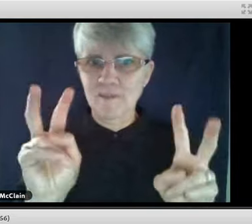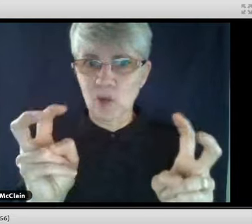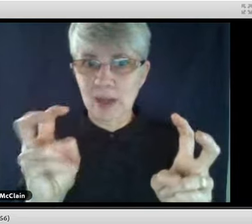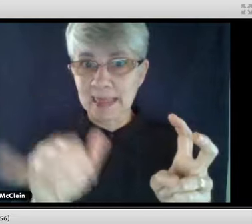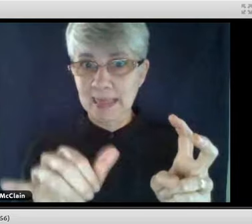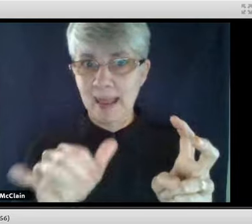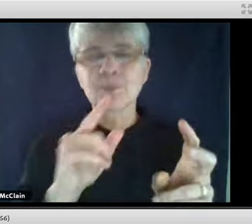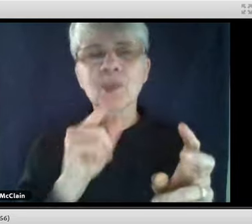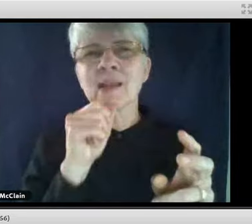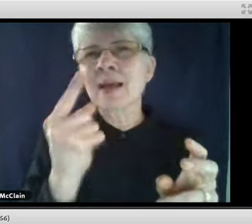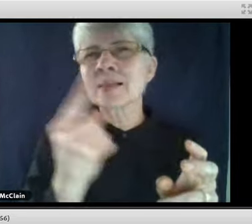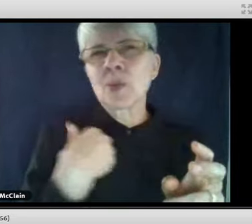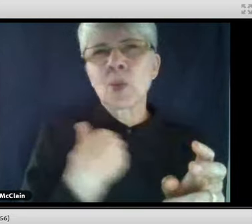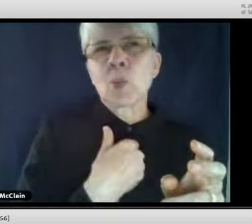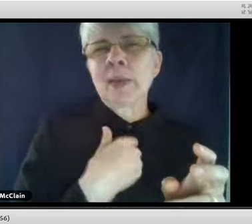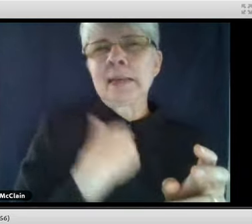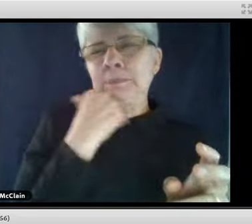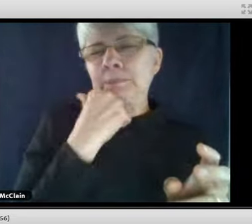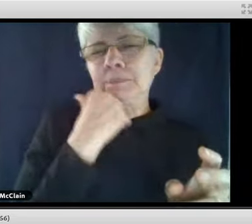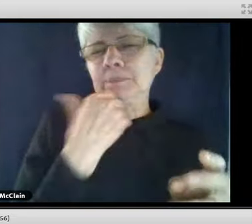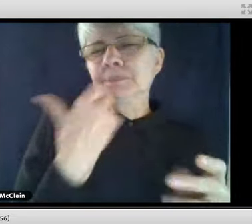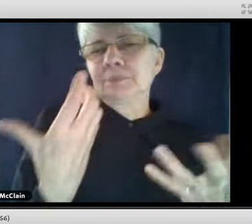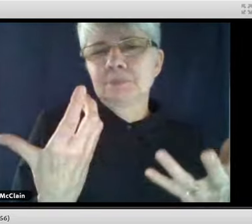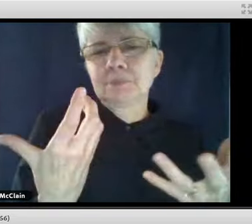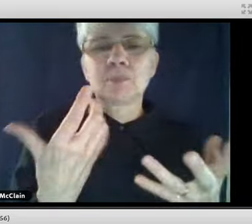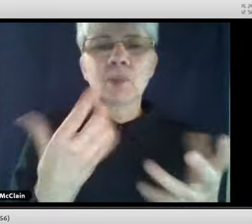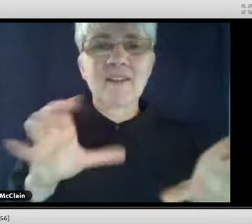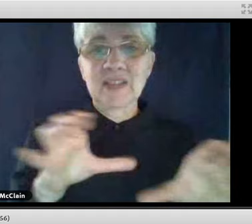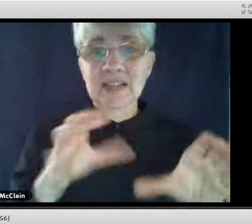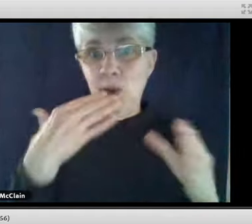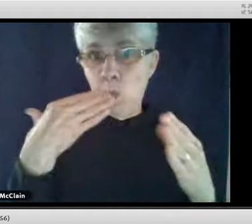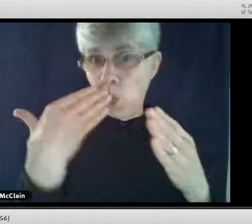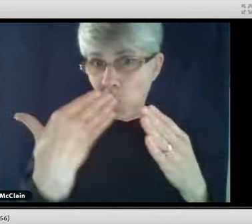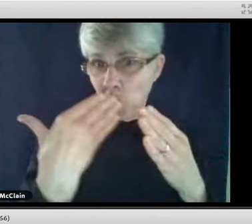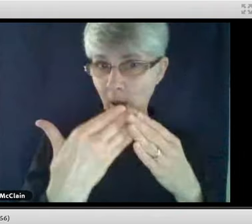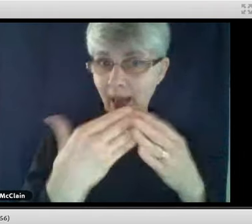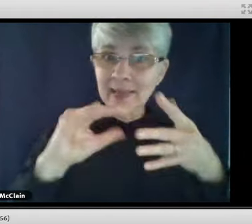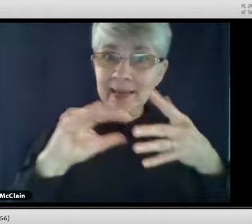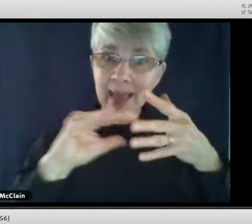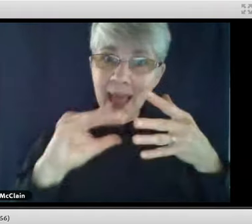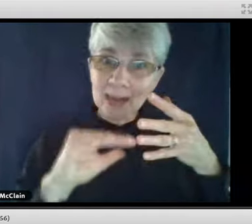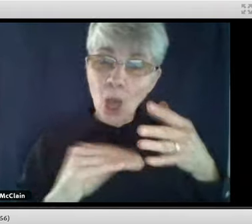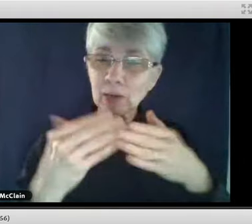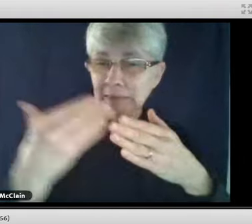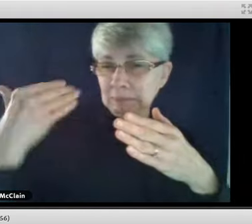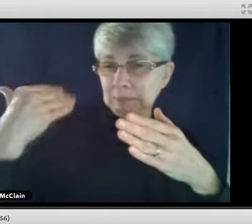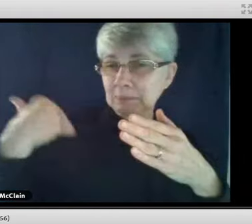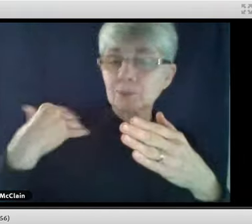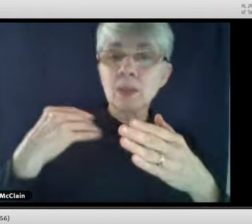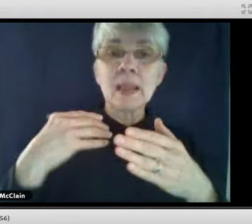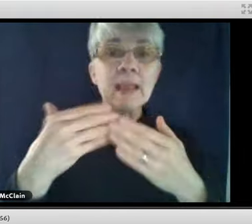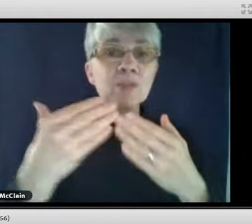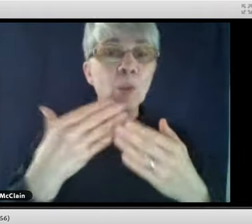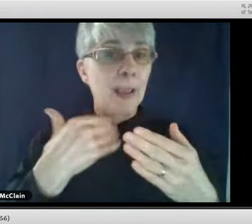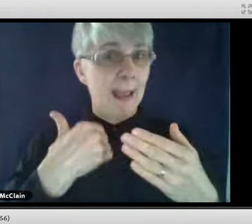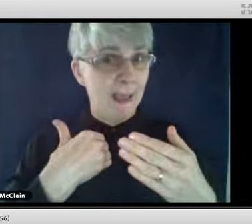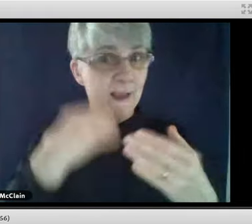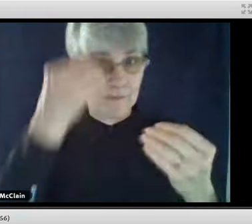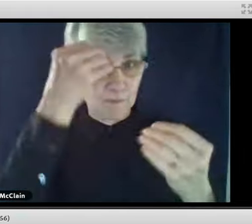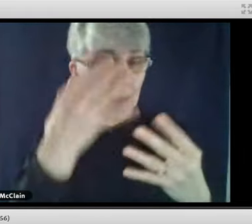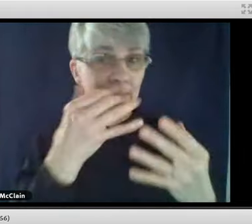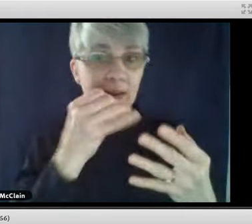that we've really done very well in cataloging in the past, because even though we have this information, it may